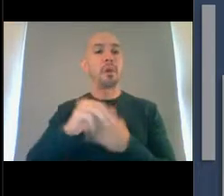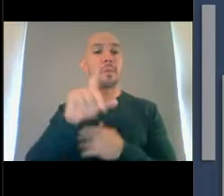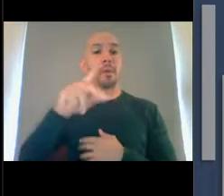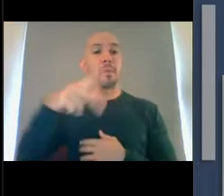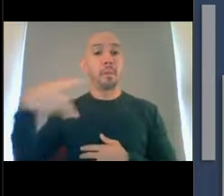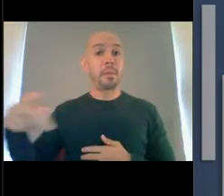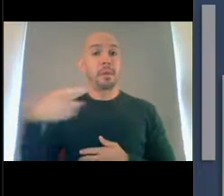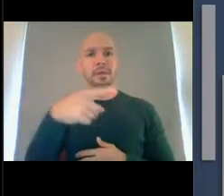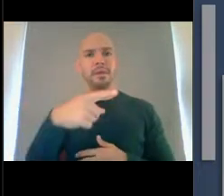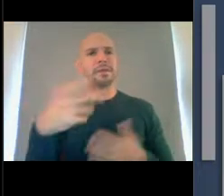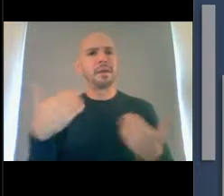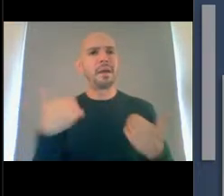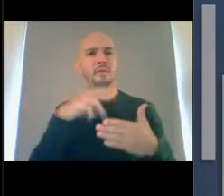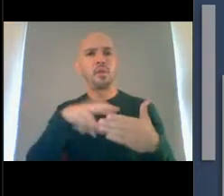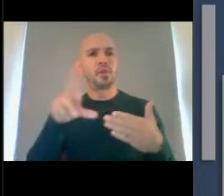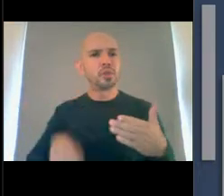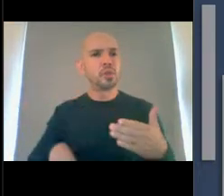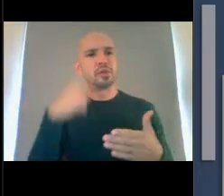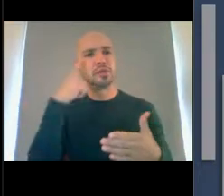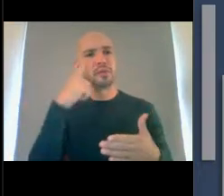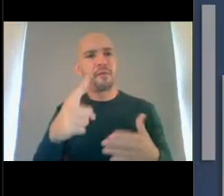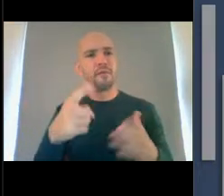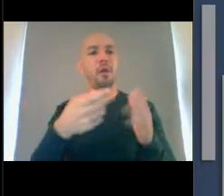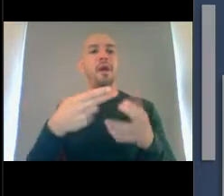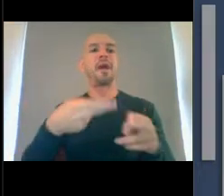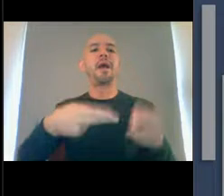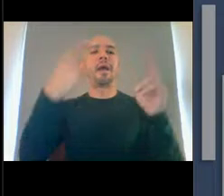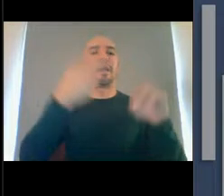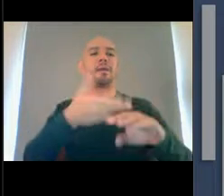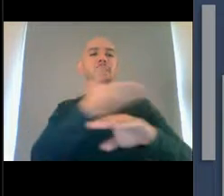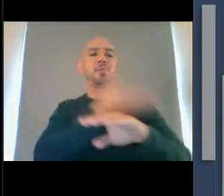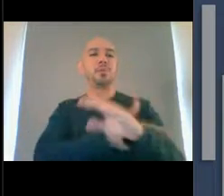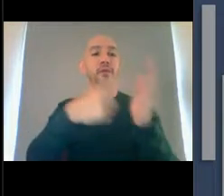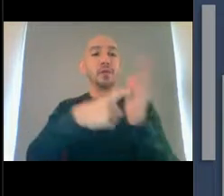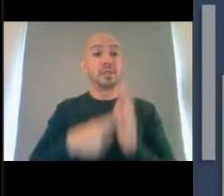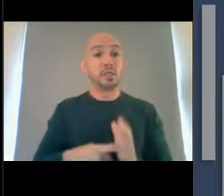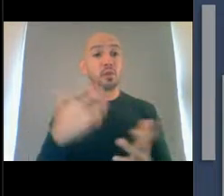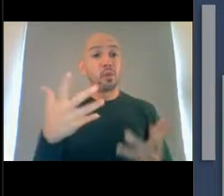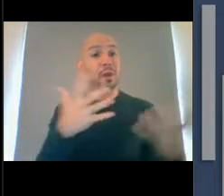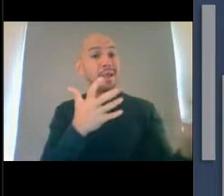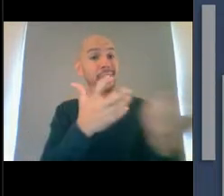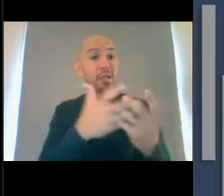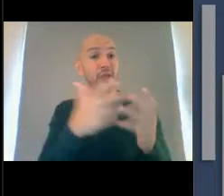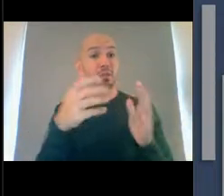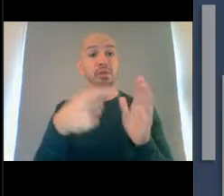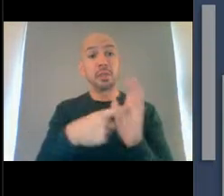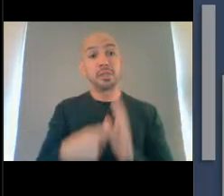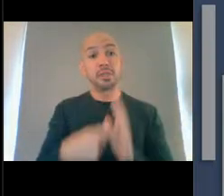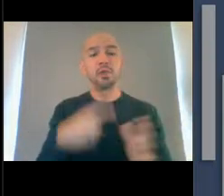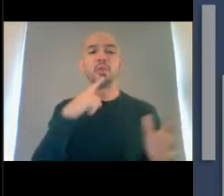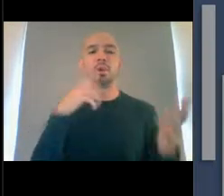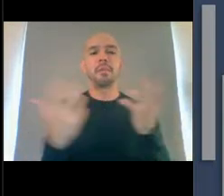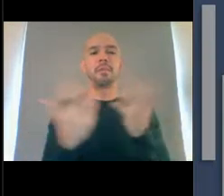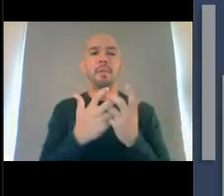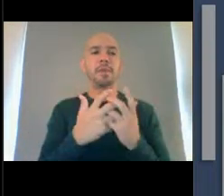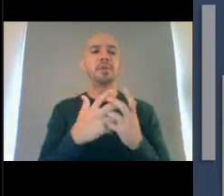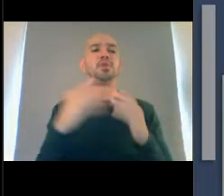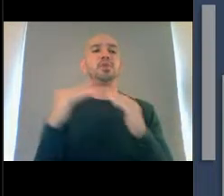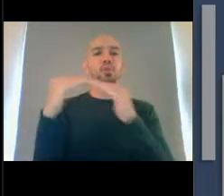criteria for high priority projects these updates include community engagement criteria that is alignment with the ctc racial equity statement